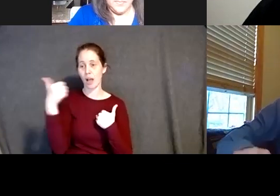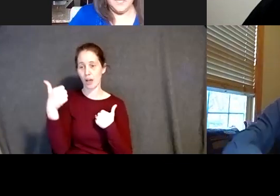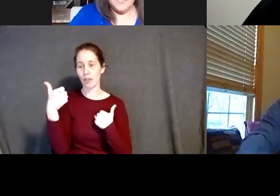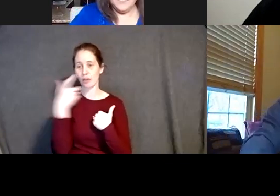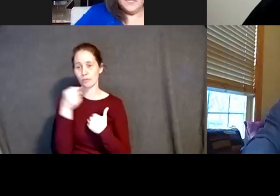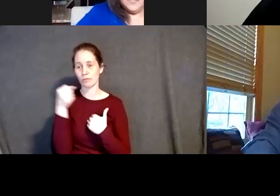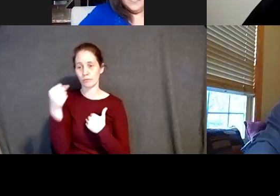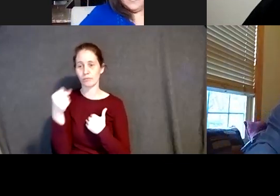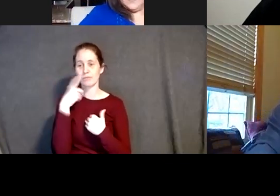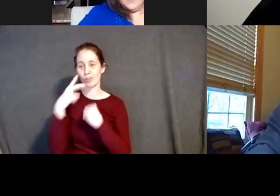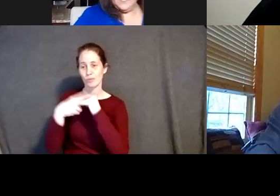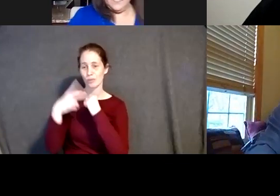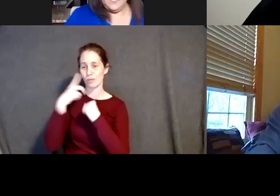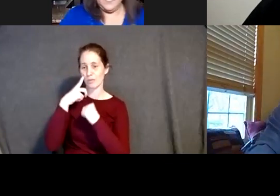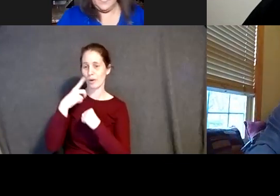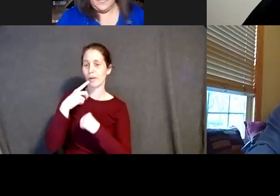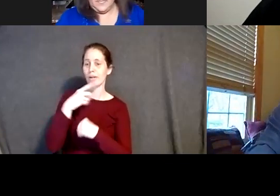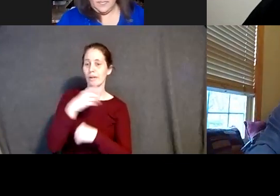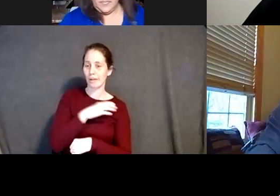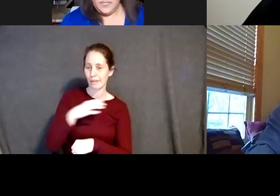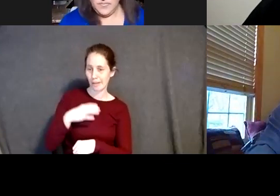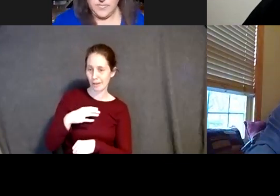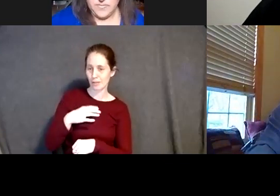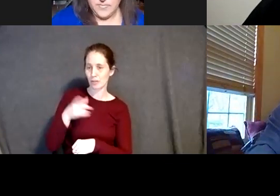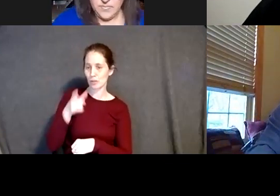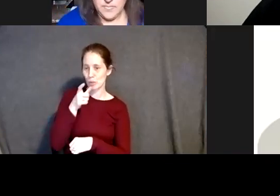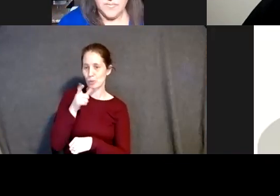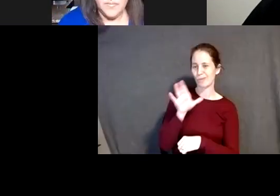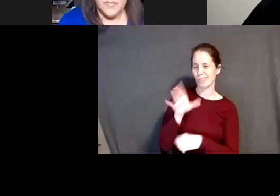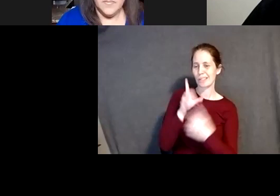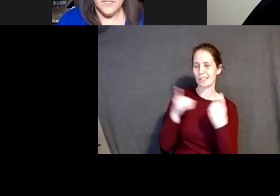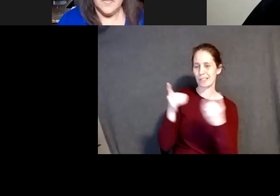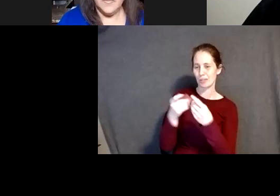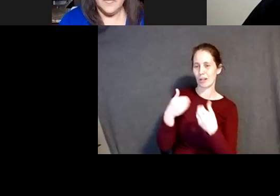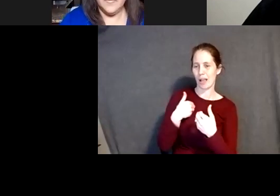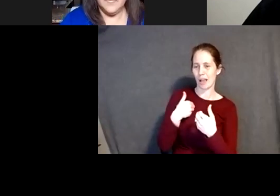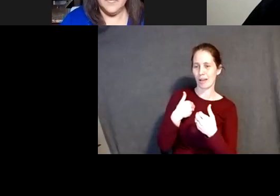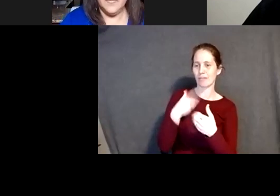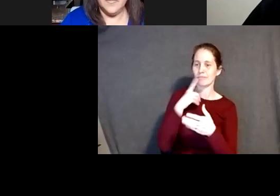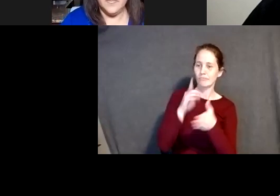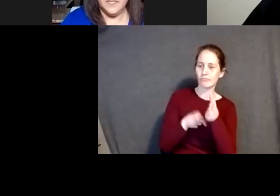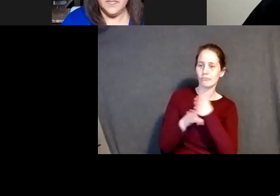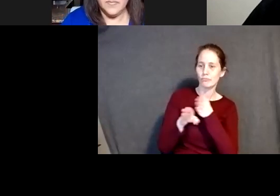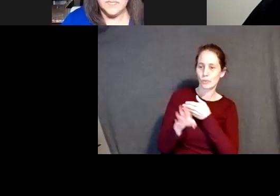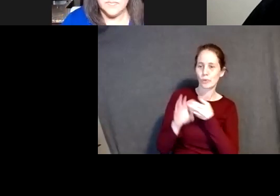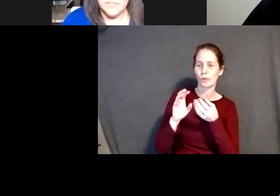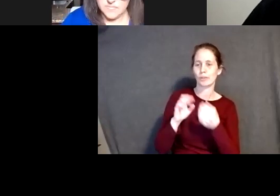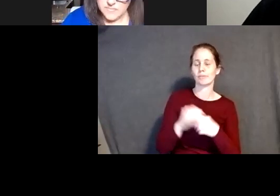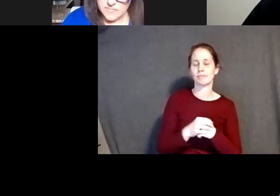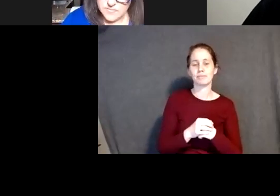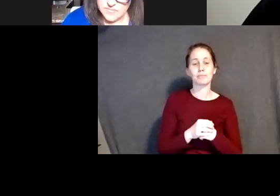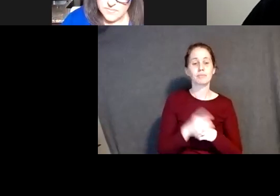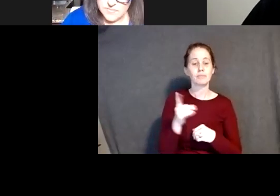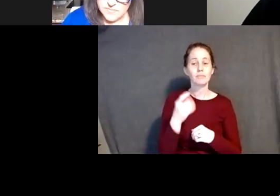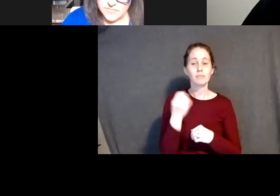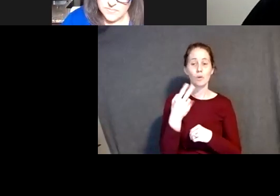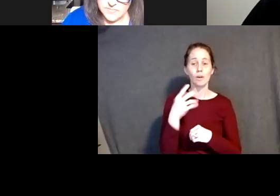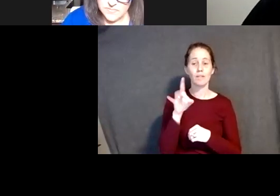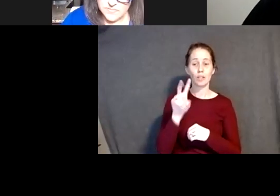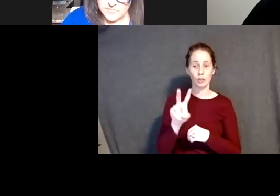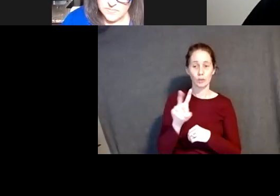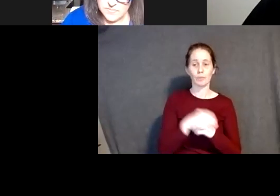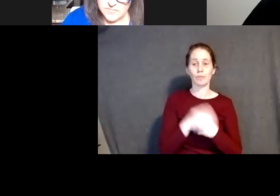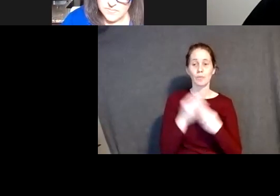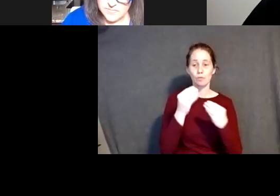for members of the council whose district contain a prominent number of racial minorities. Bill Number